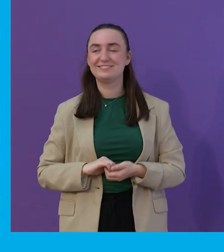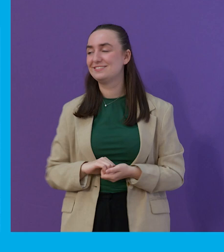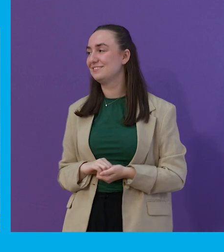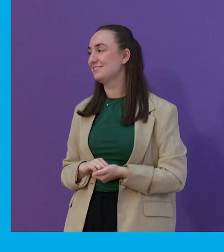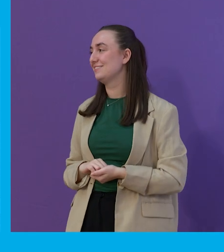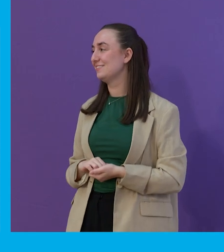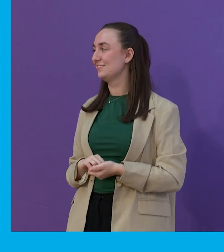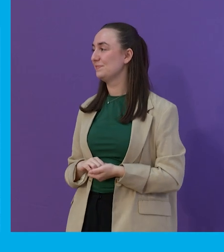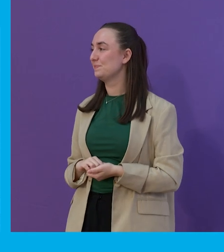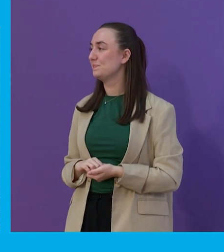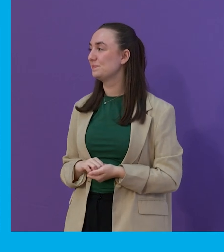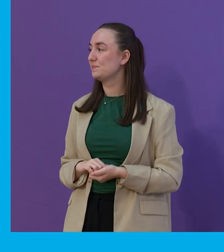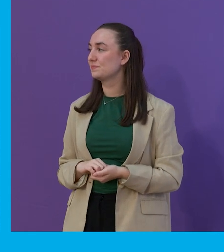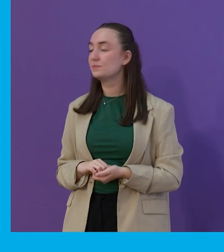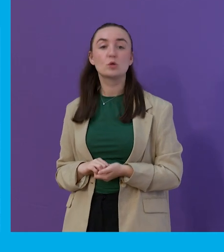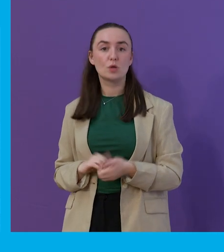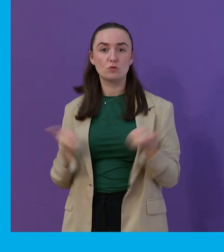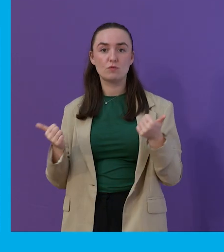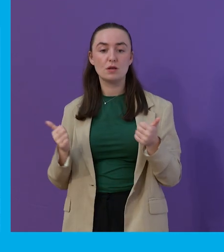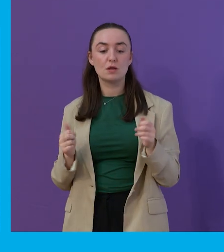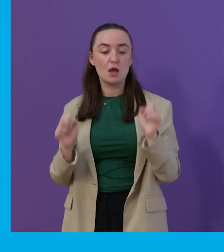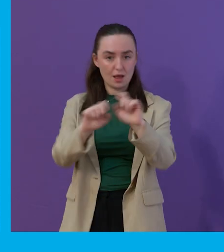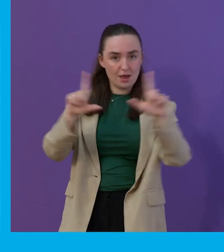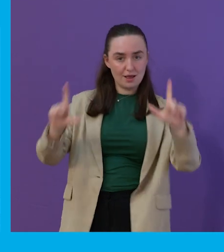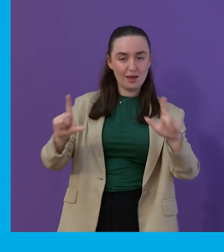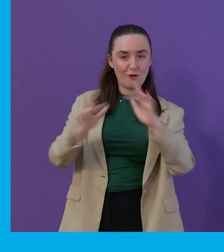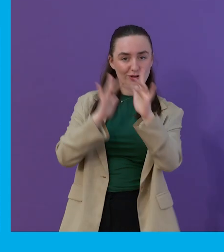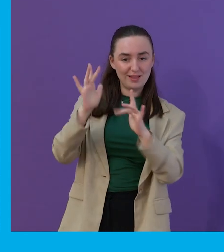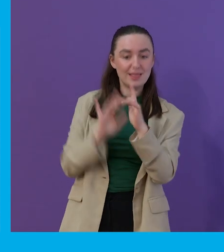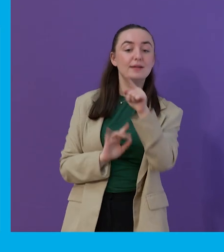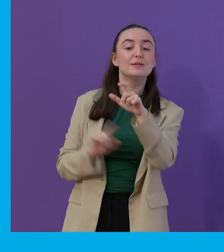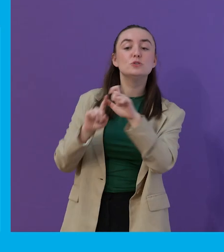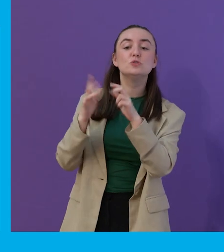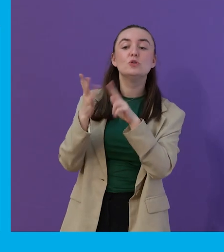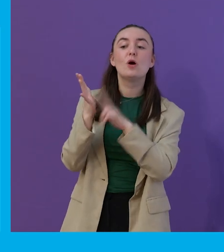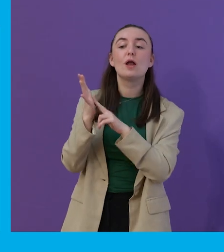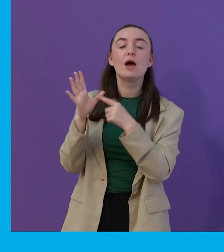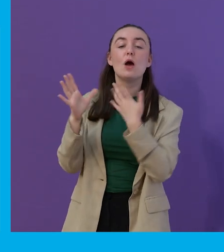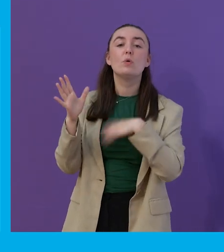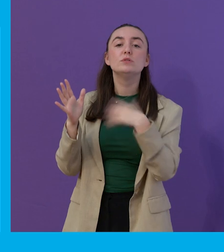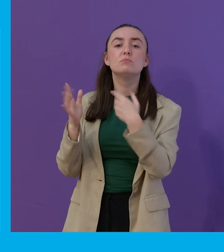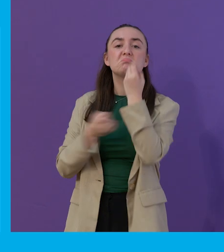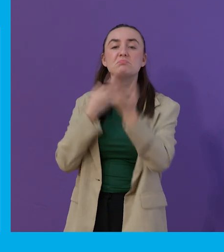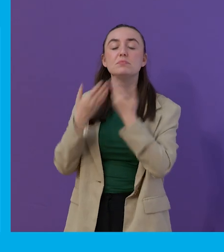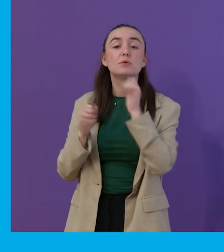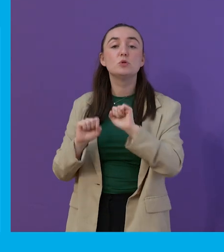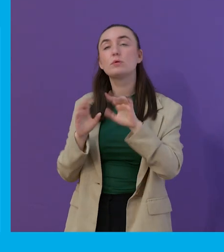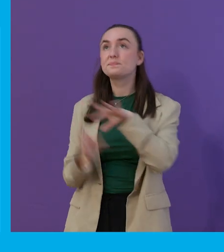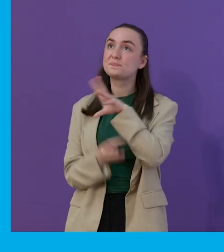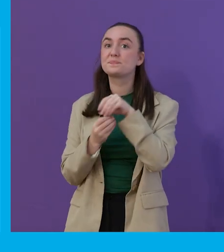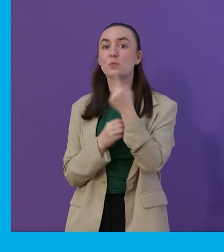Great. Okay, going online. Donna, do you want to come in with your kind of wrapping